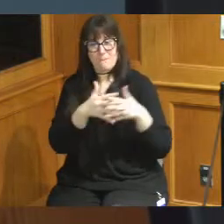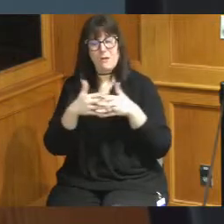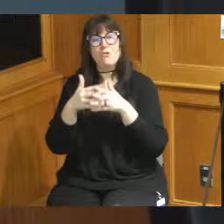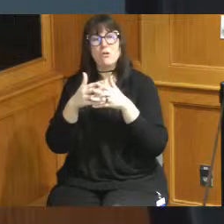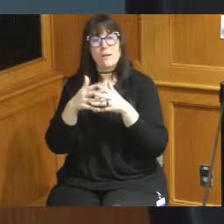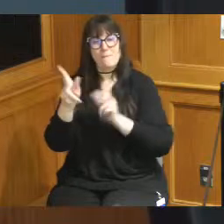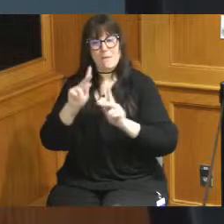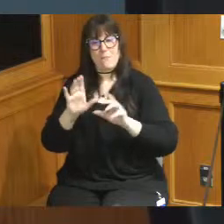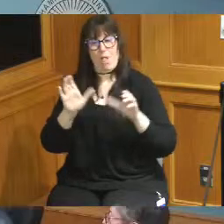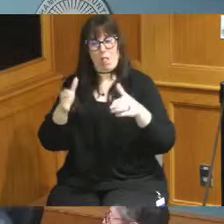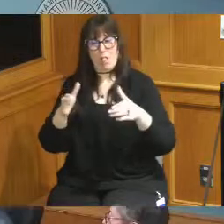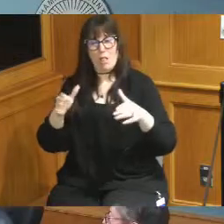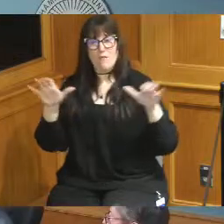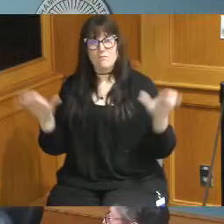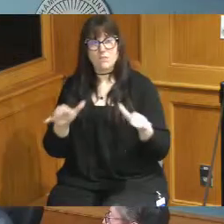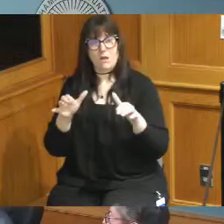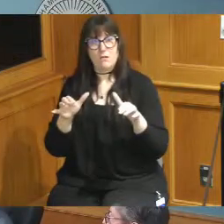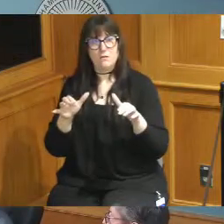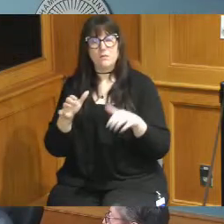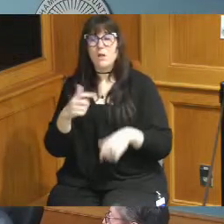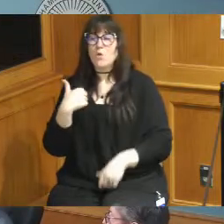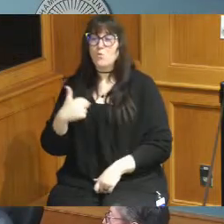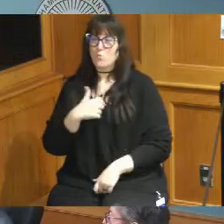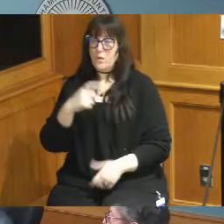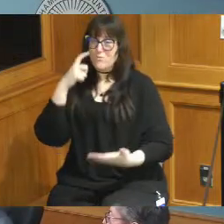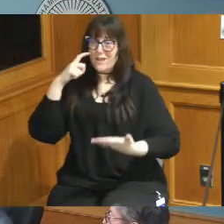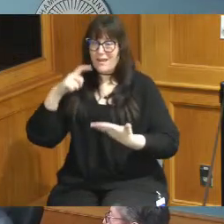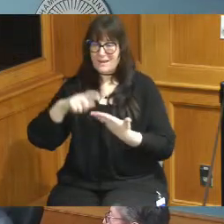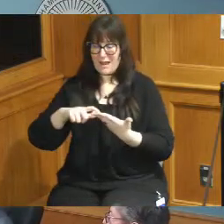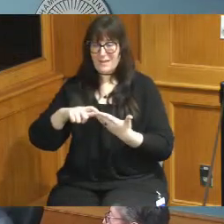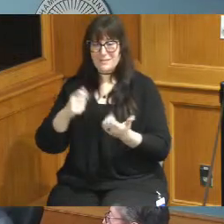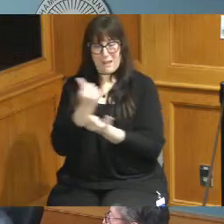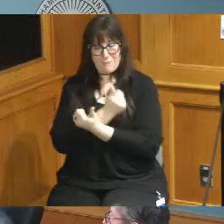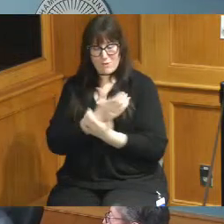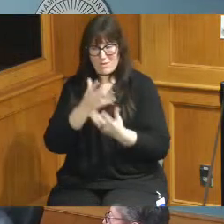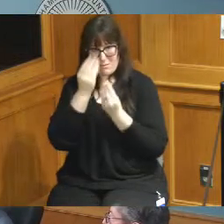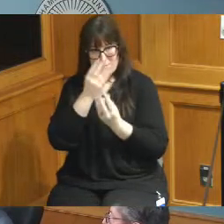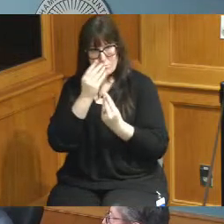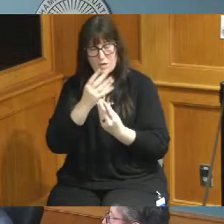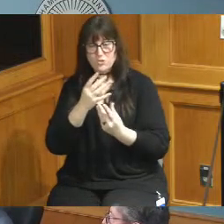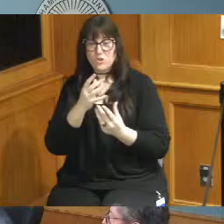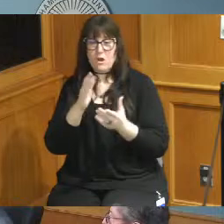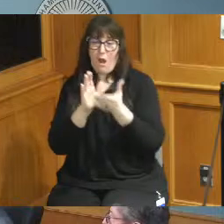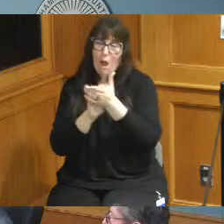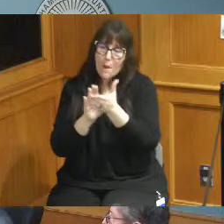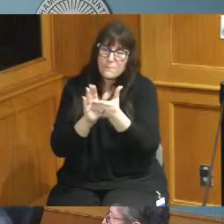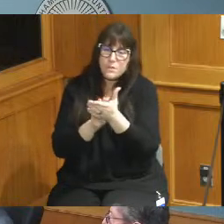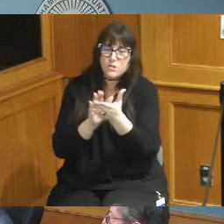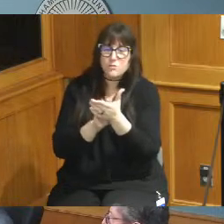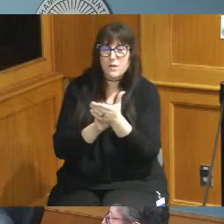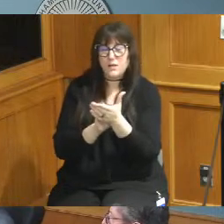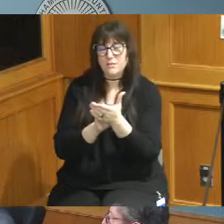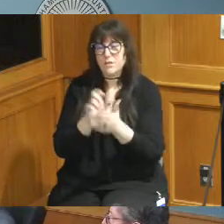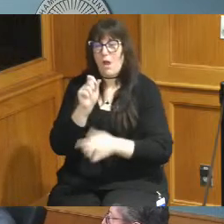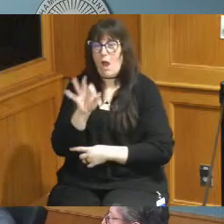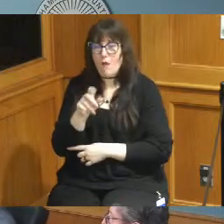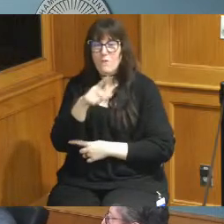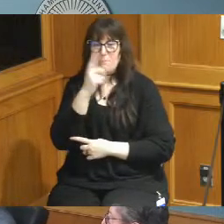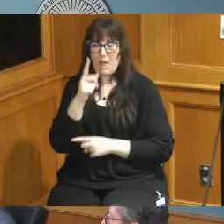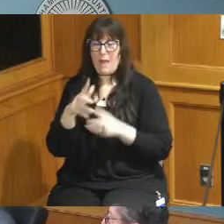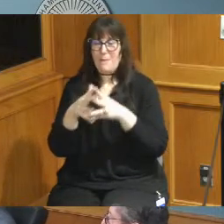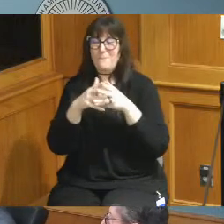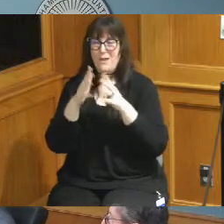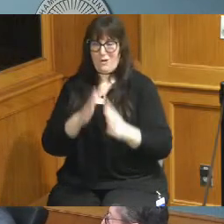of America. And whereas, recognizing the dearth of information on the accomplishments of Black Americans,